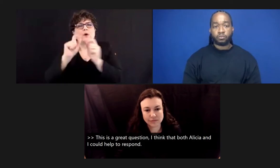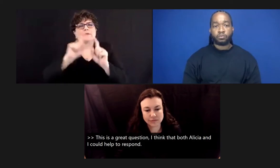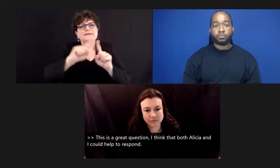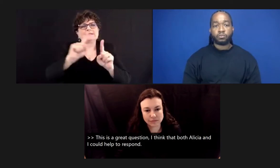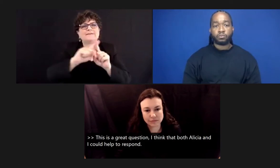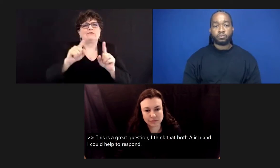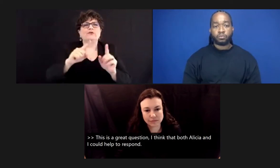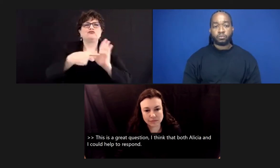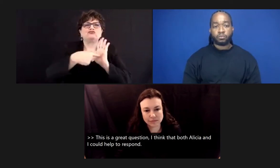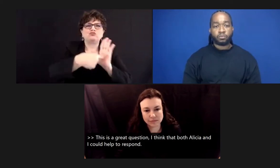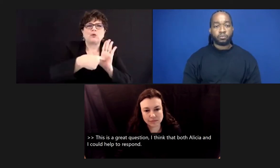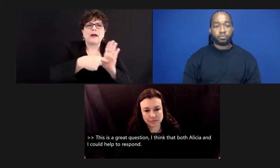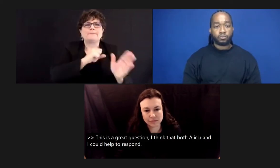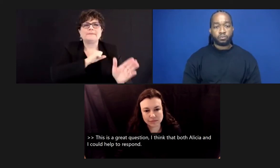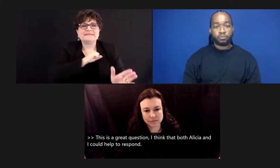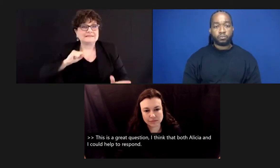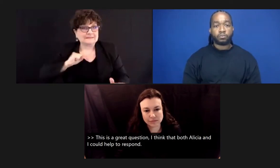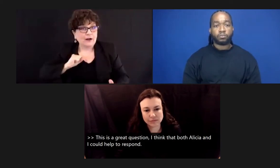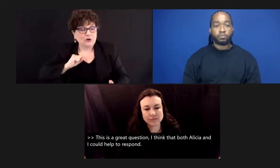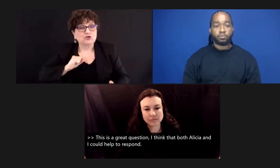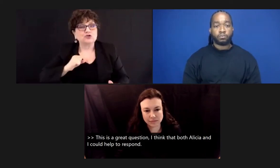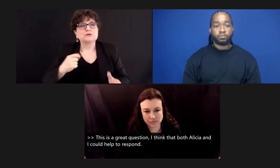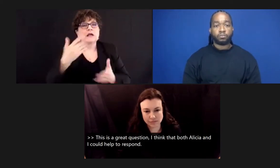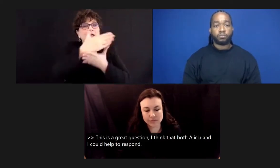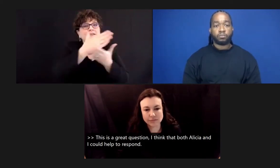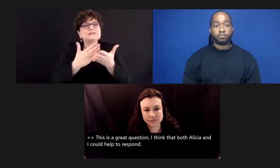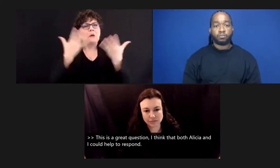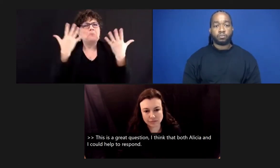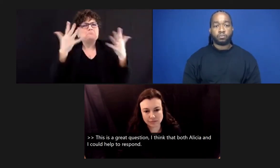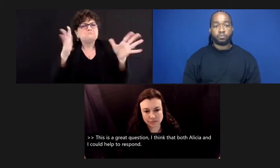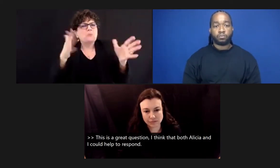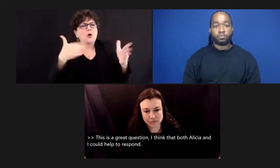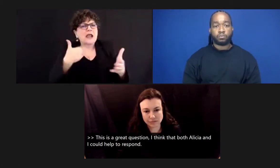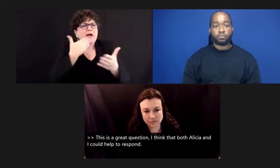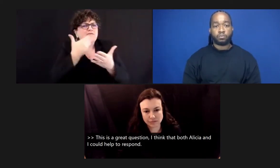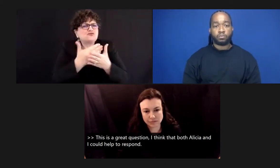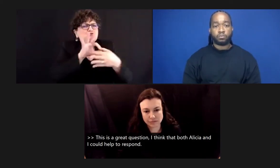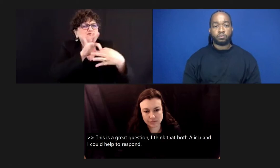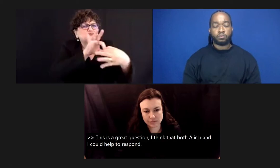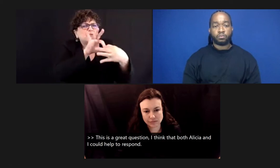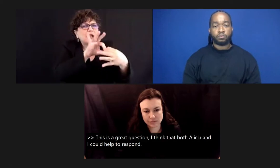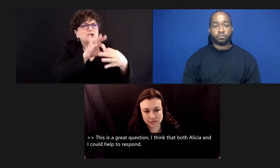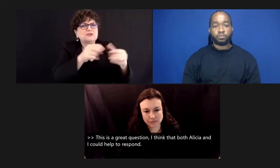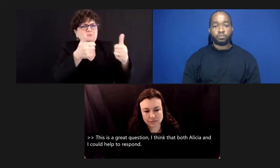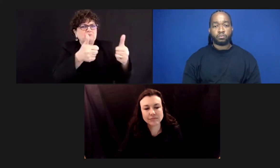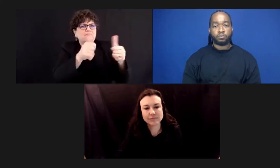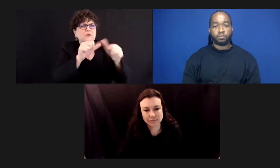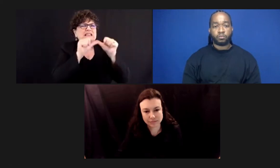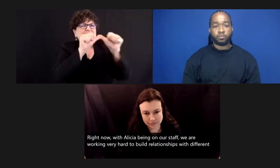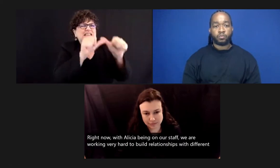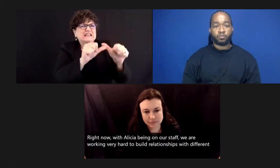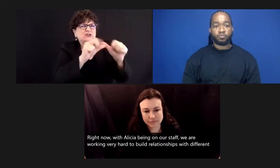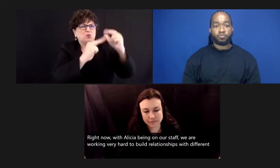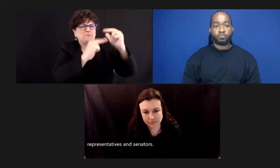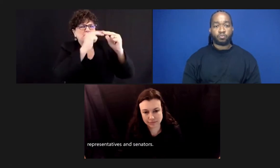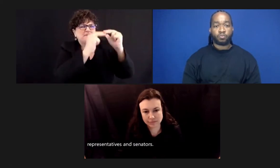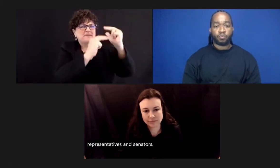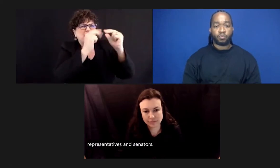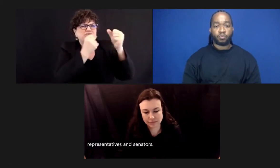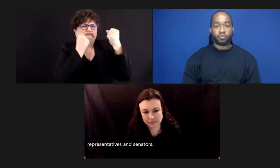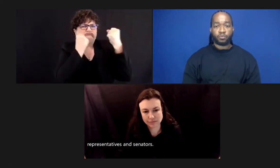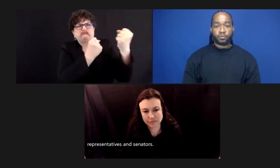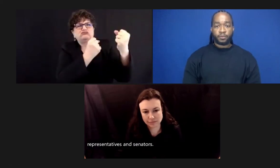build relationships with different representatives and senators. Some we do already have good